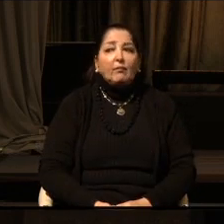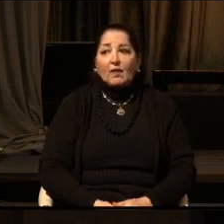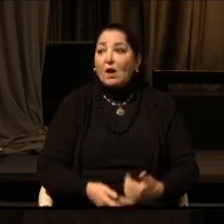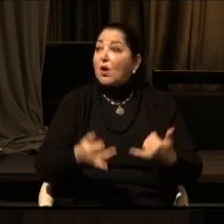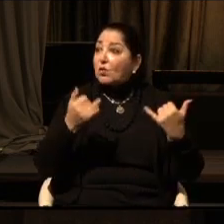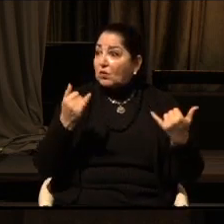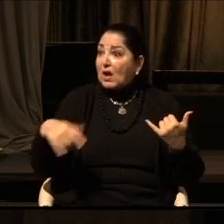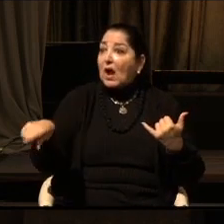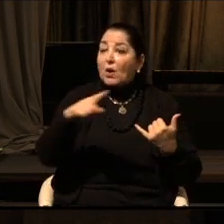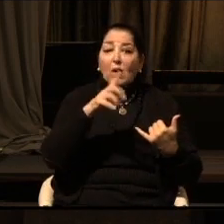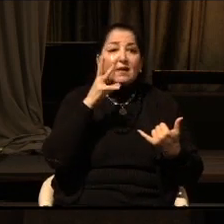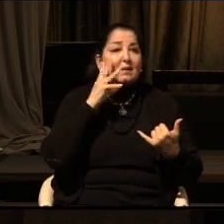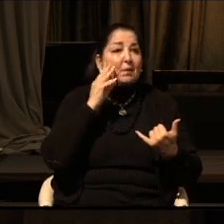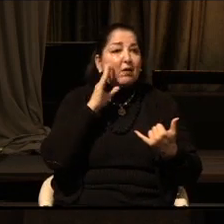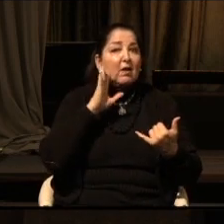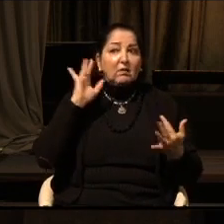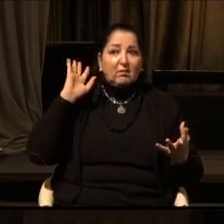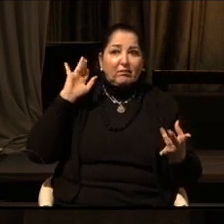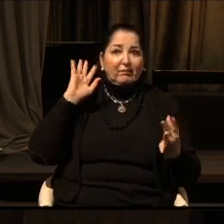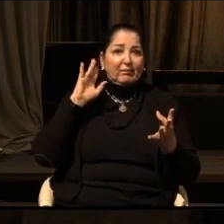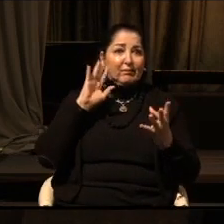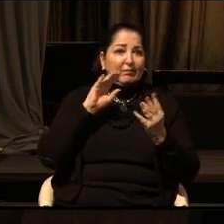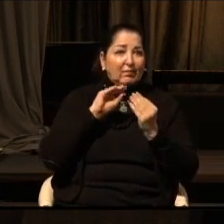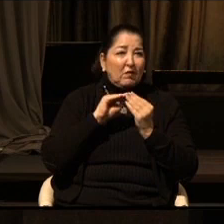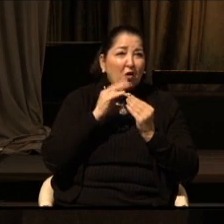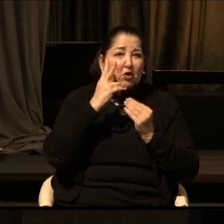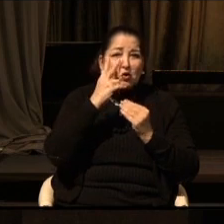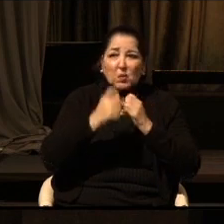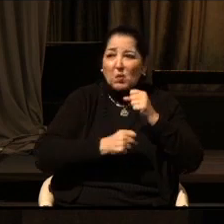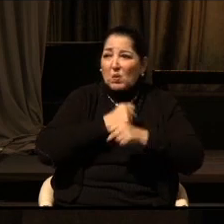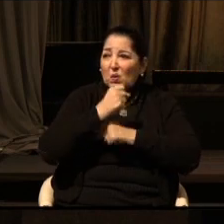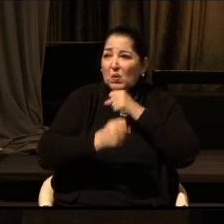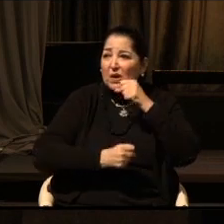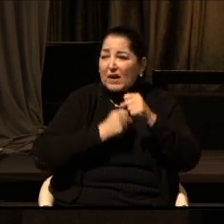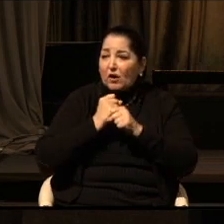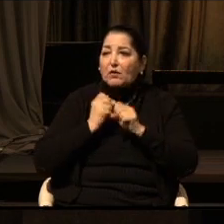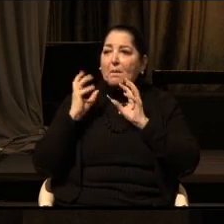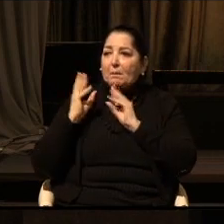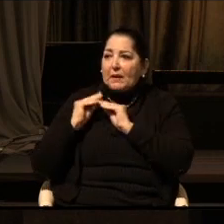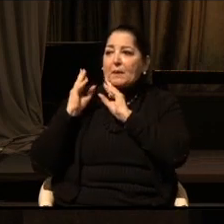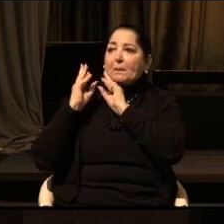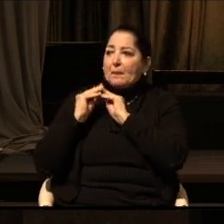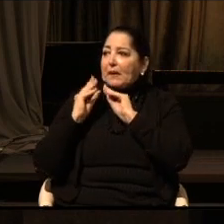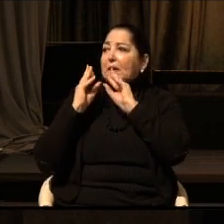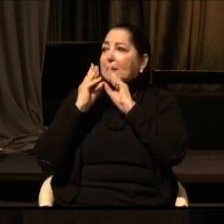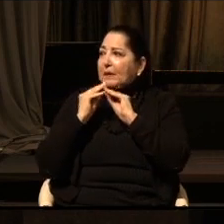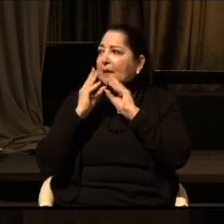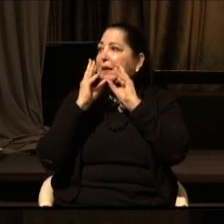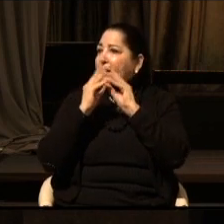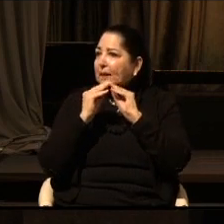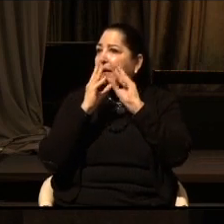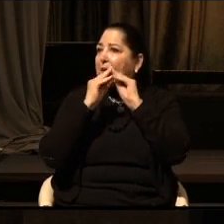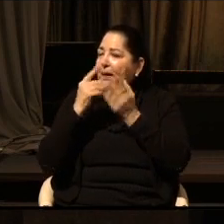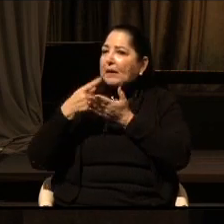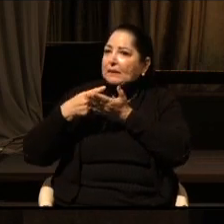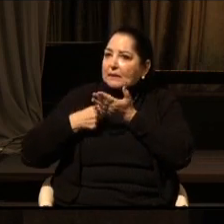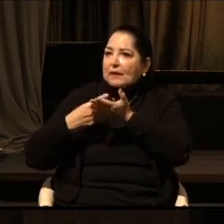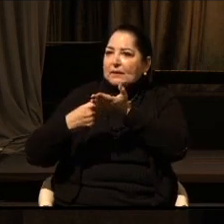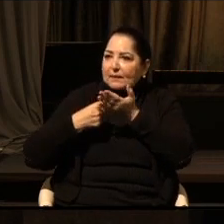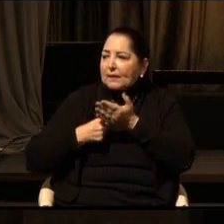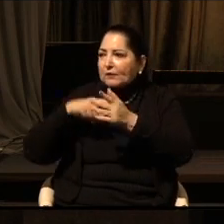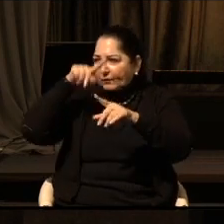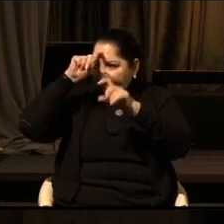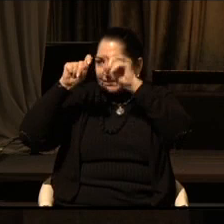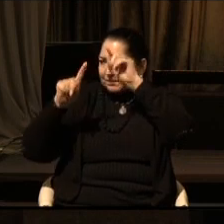will be the culminating event of 2 years of convening and questioning our field